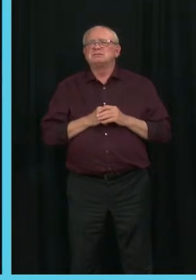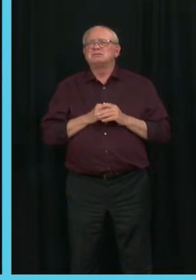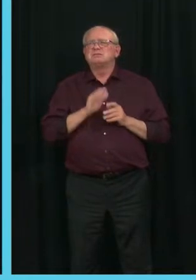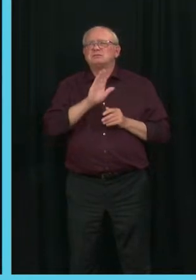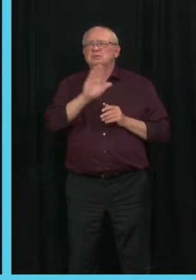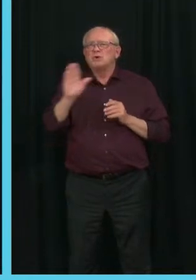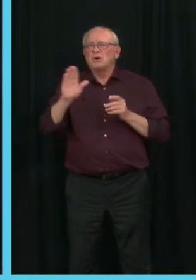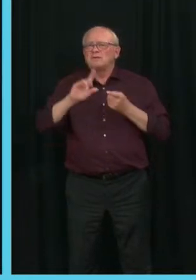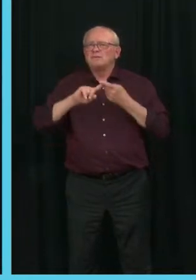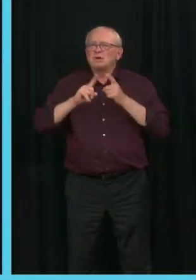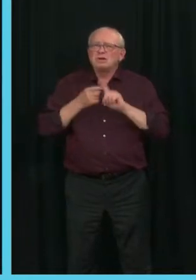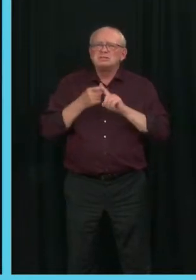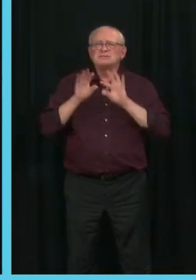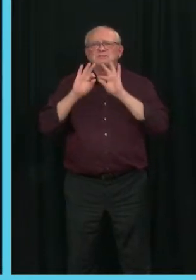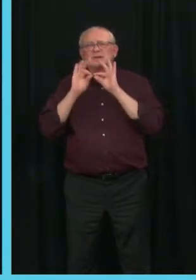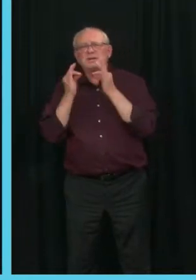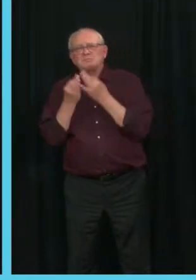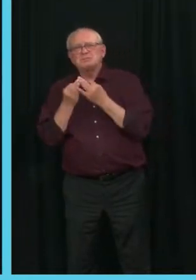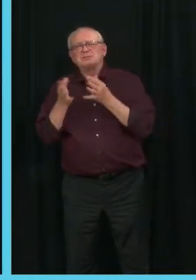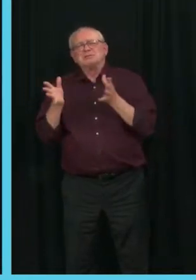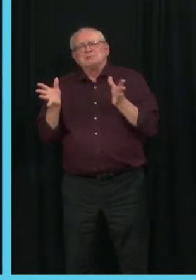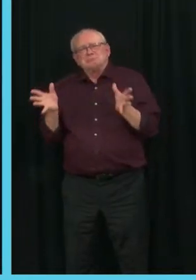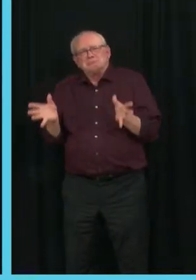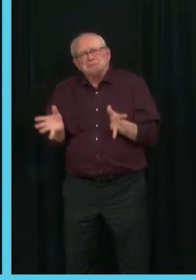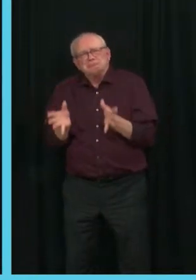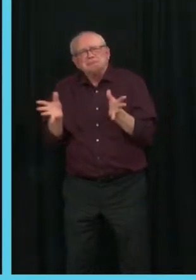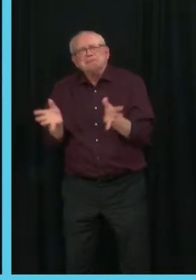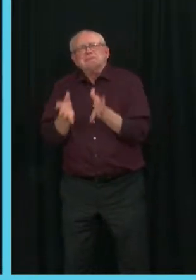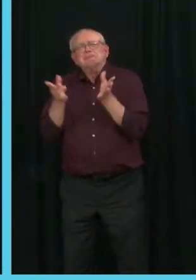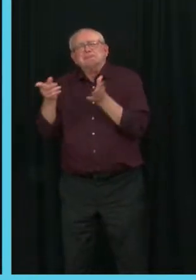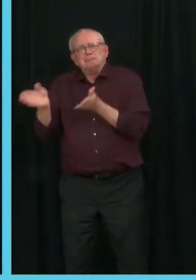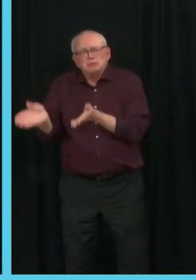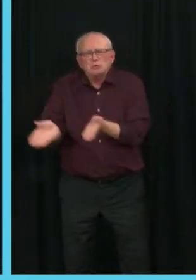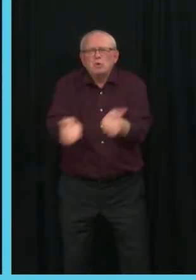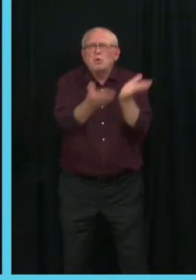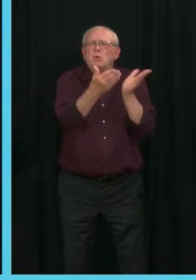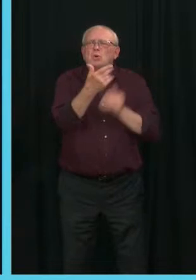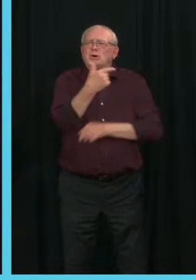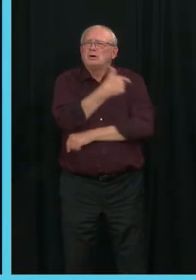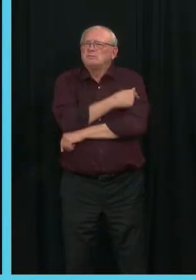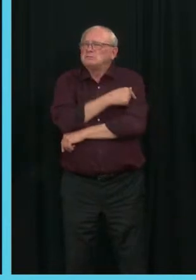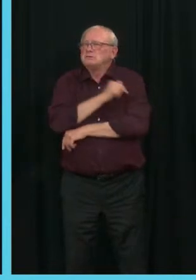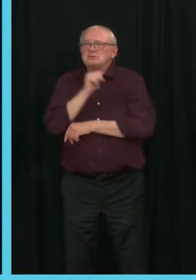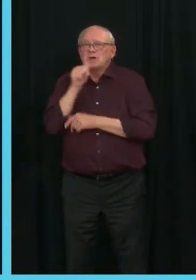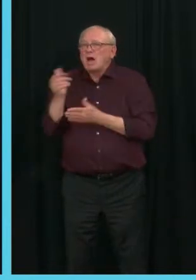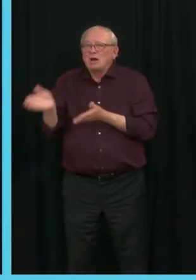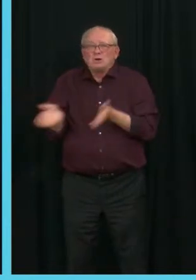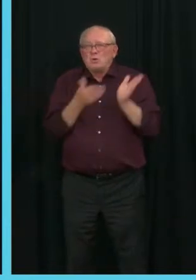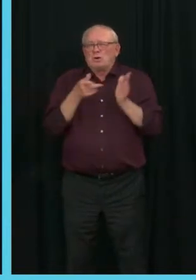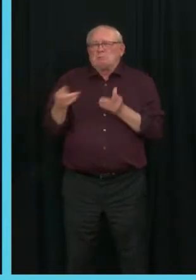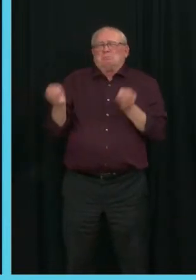please politely challenge them that they are putting their own health at risk, and they're also